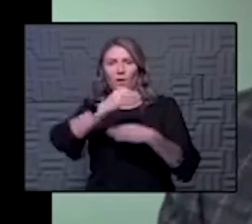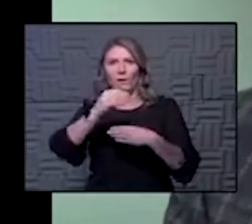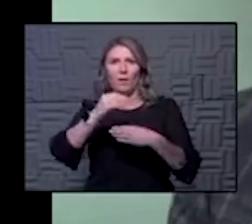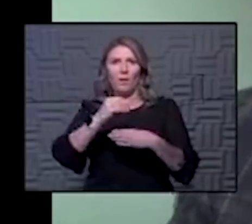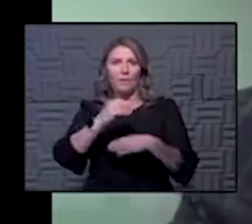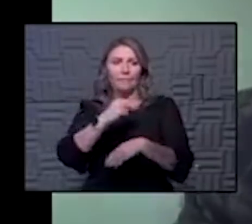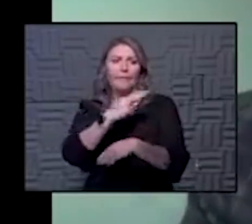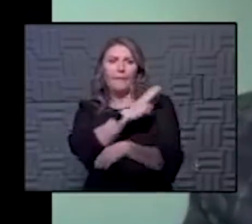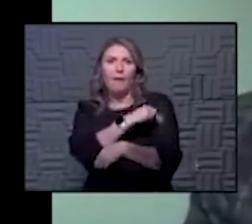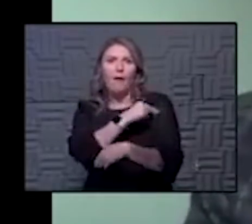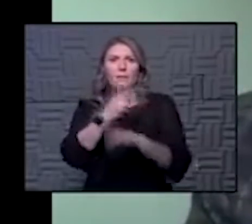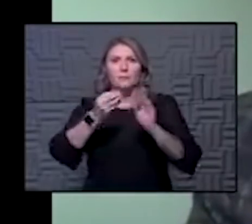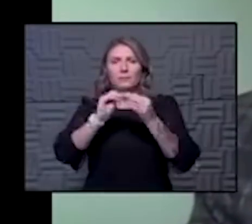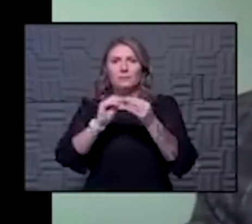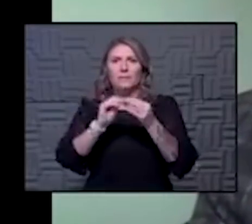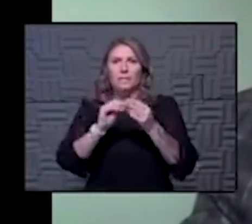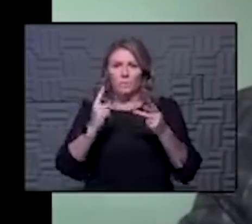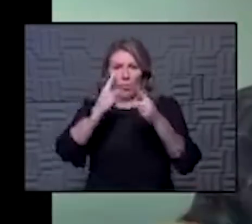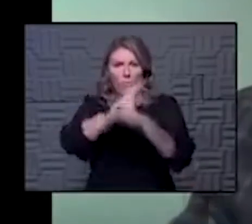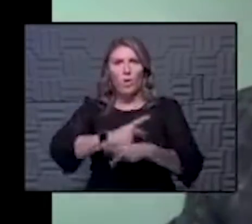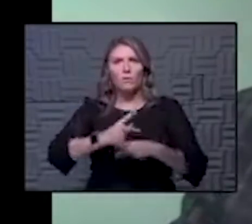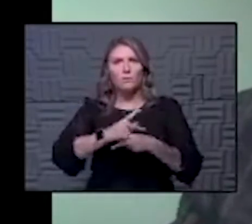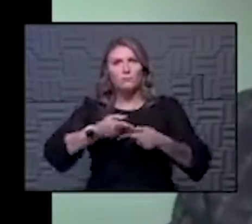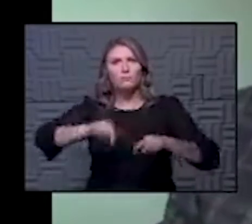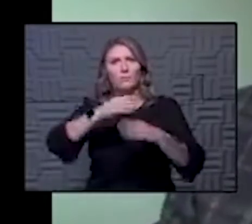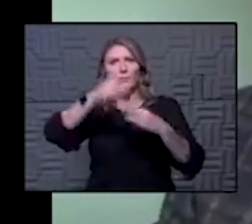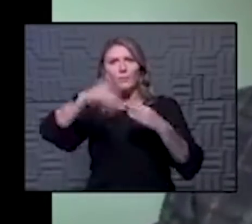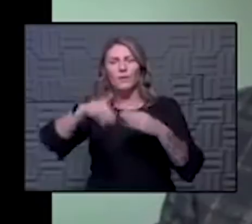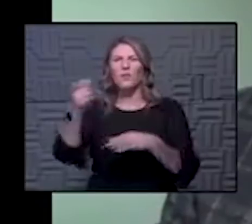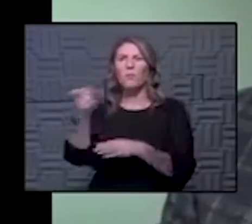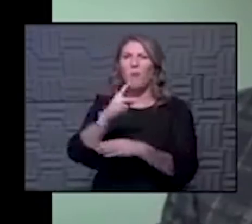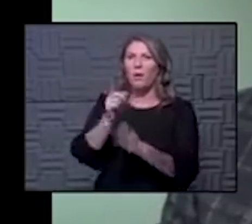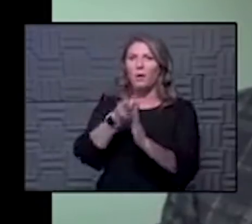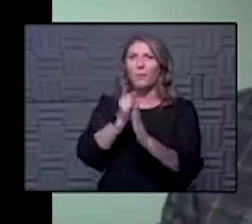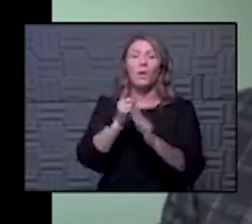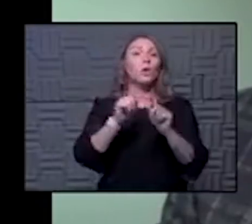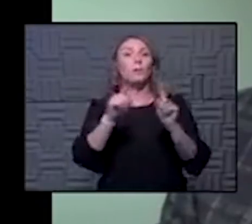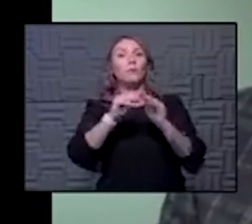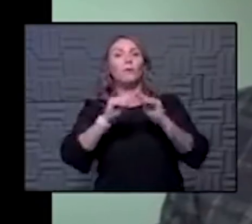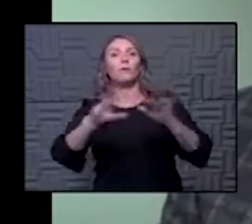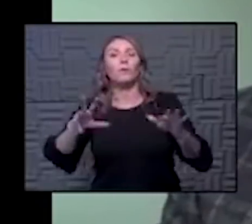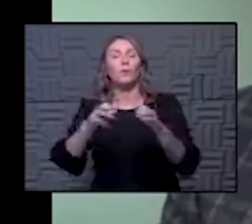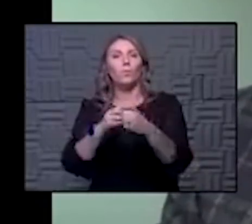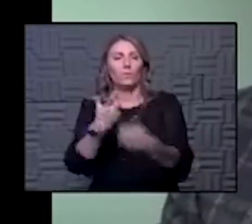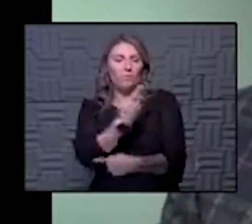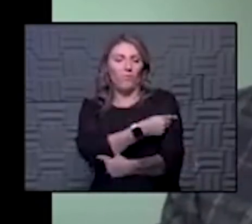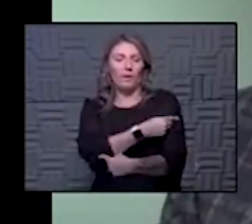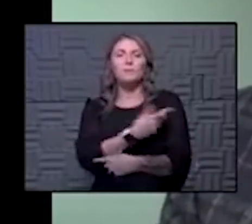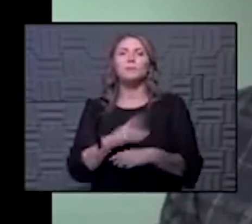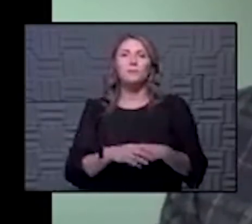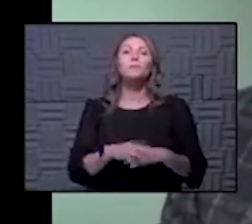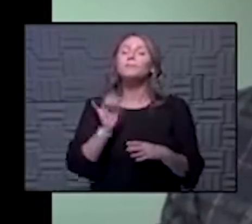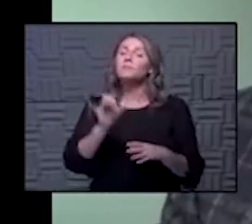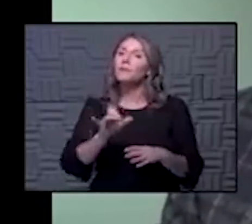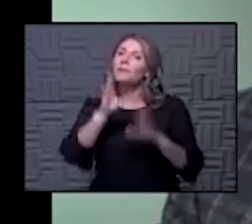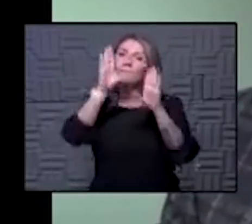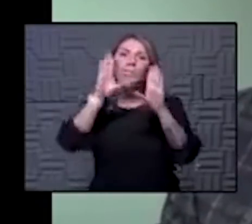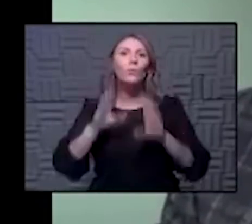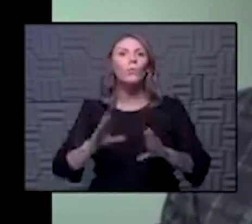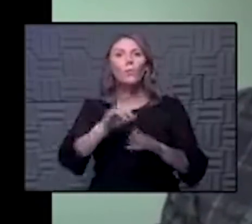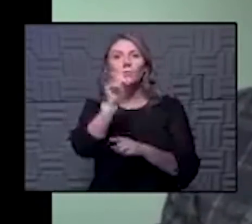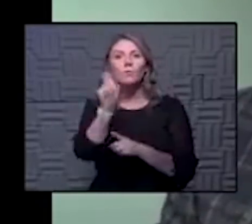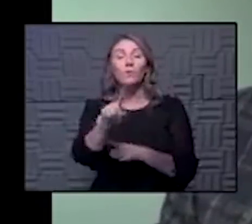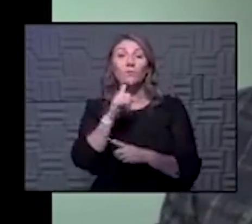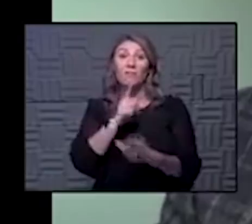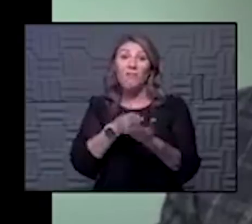worsen. So let's come back to that in just a moment, but we'll start with the distribution of the vaccine. Because I think that's a great question. And honestly,